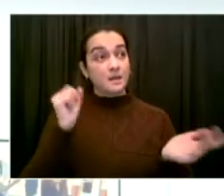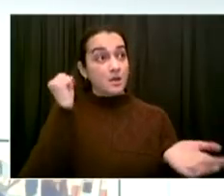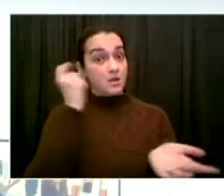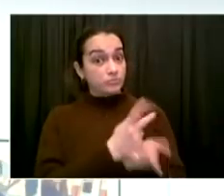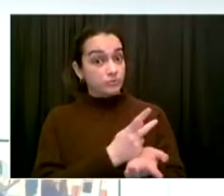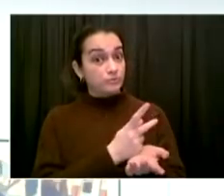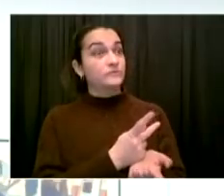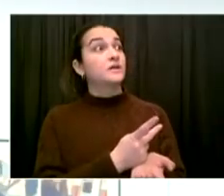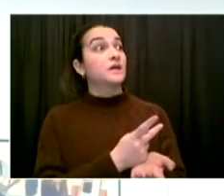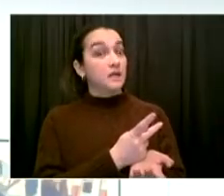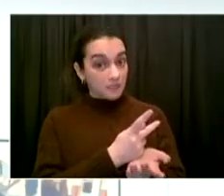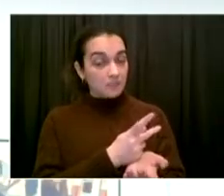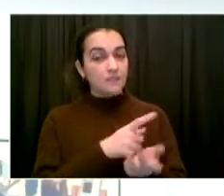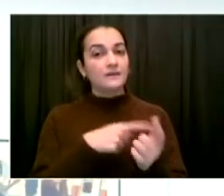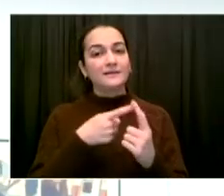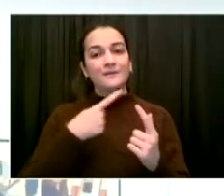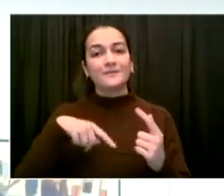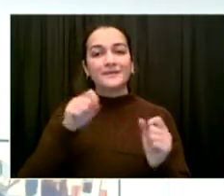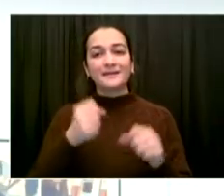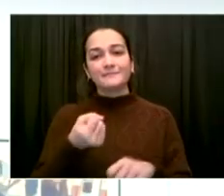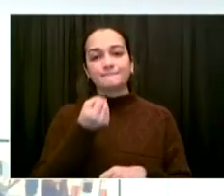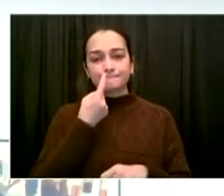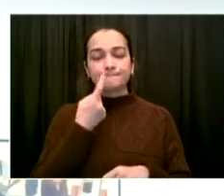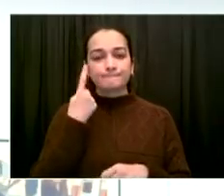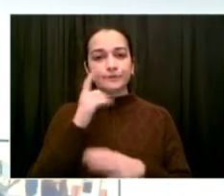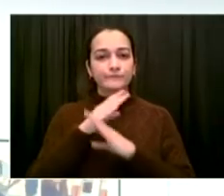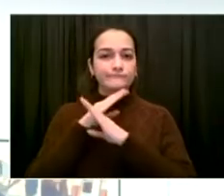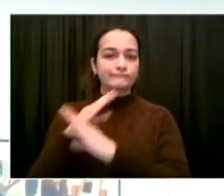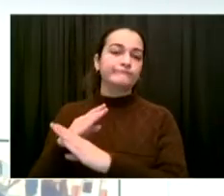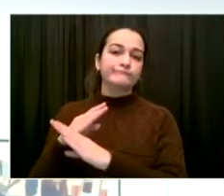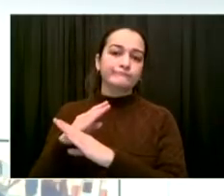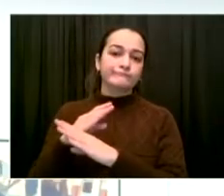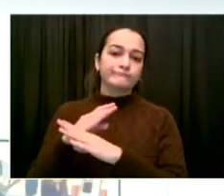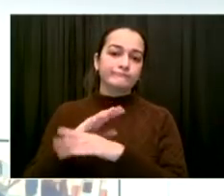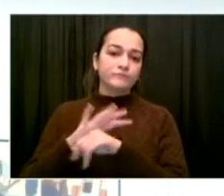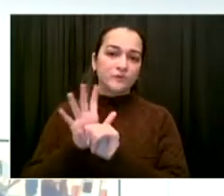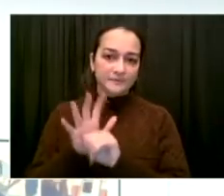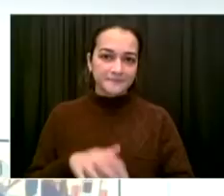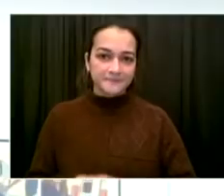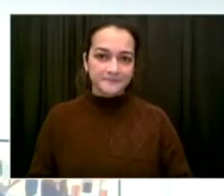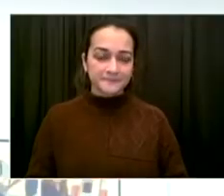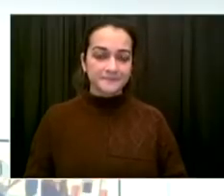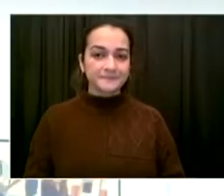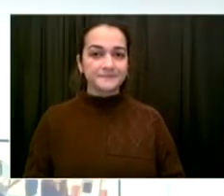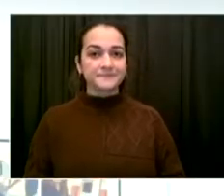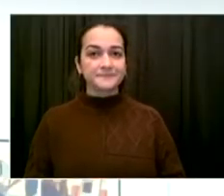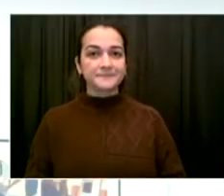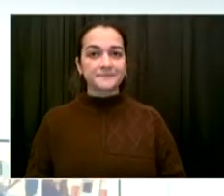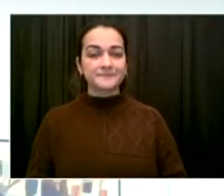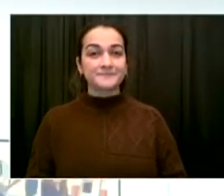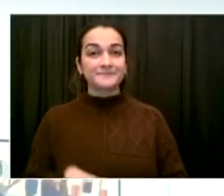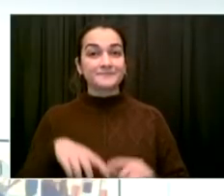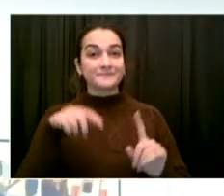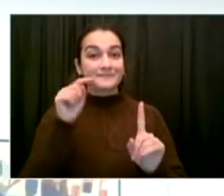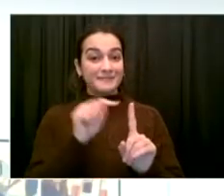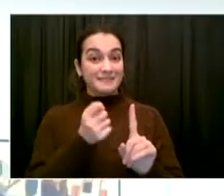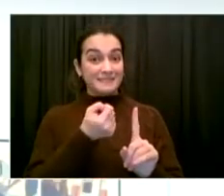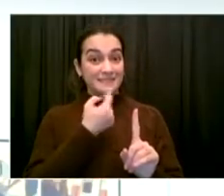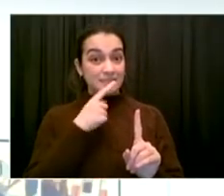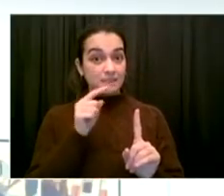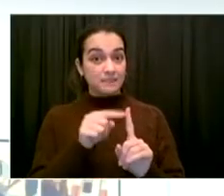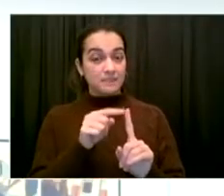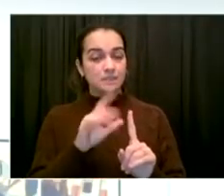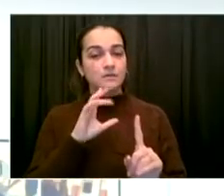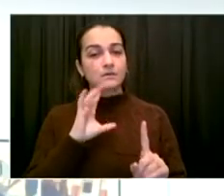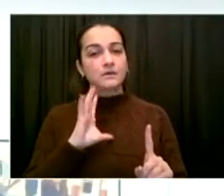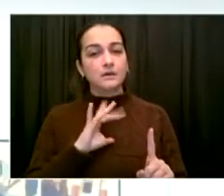it supplied and delivered to New York City so that we can get it to help prevent the severe outcomes that we care the most